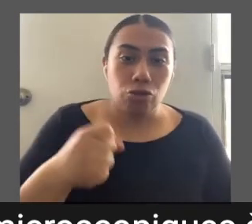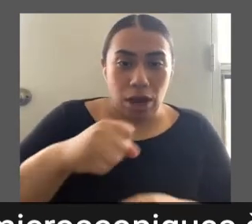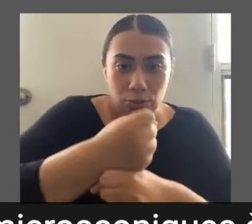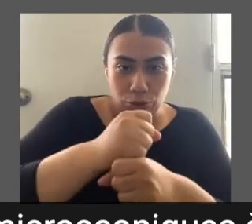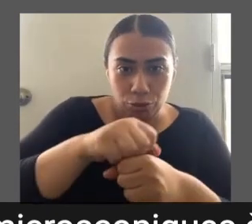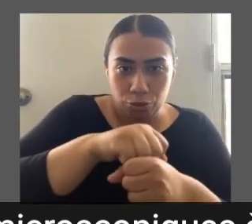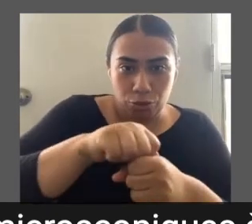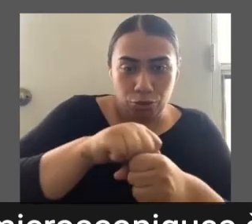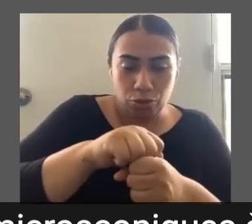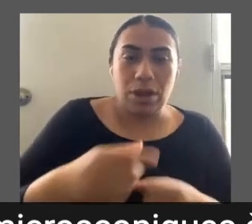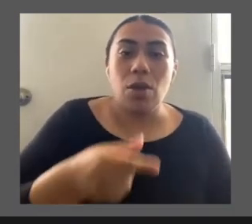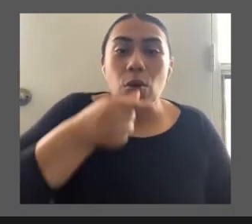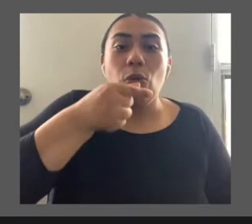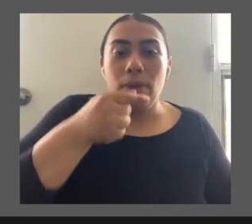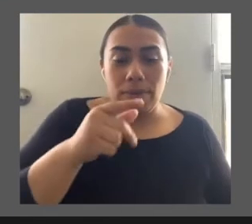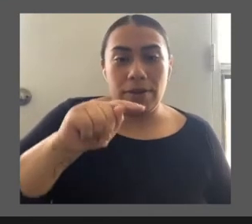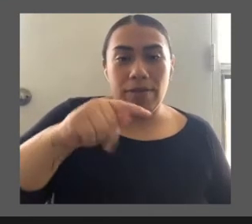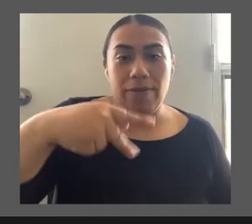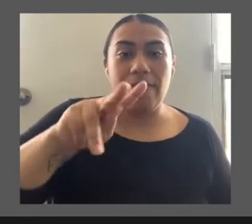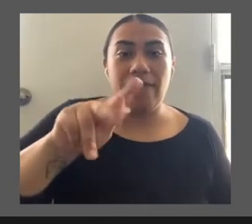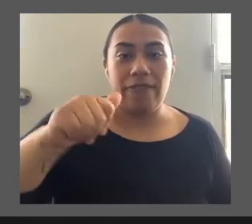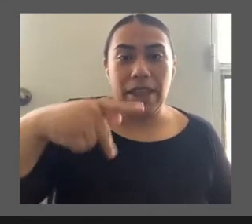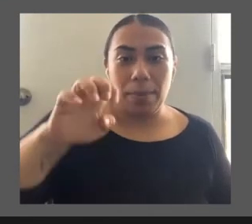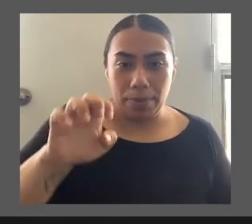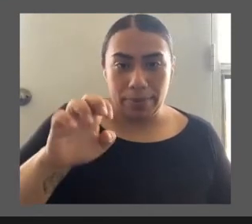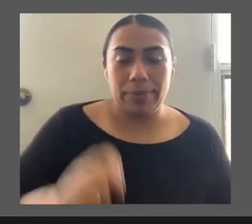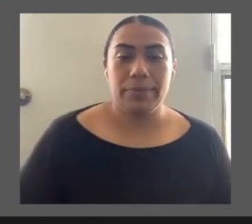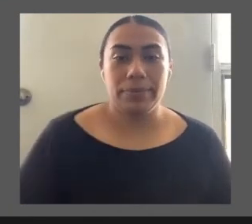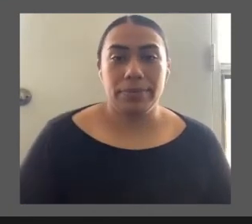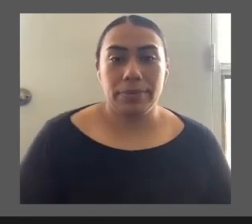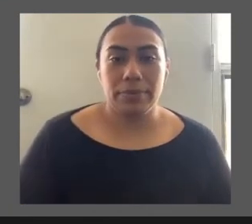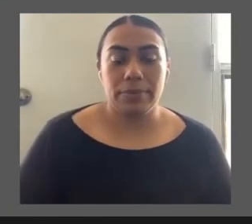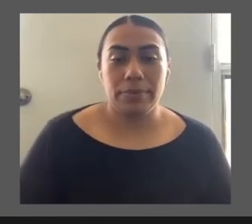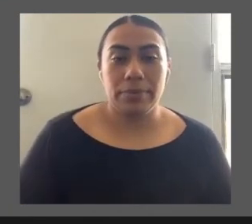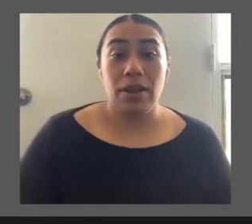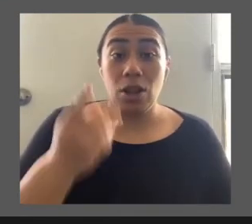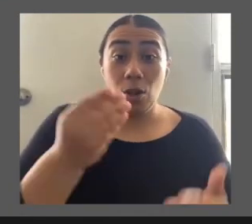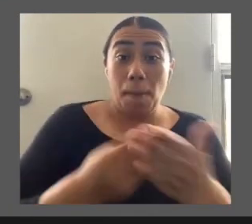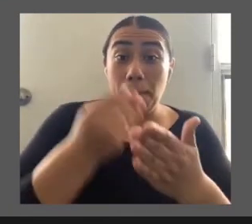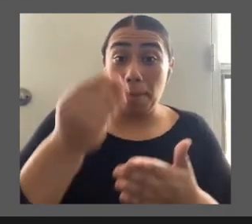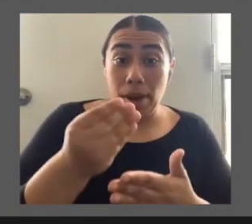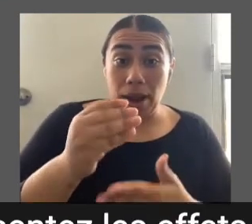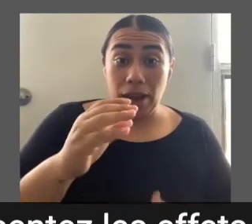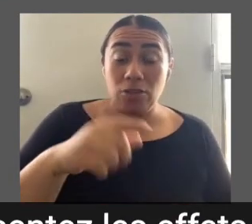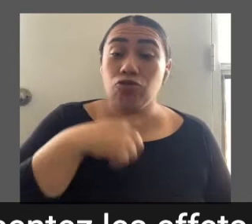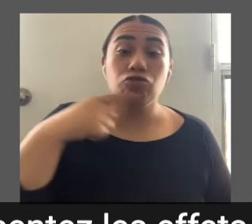trichomes on the outside of the flower. They often come in these kind of containers.